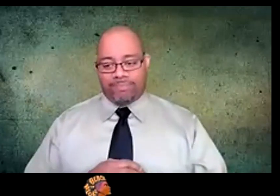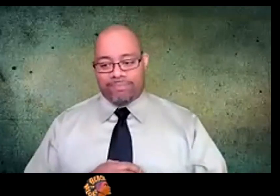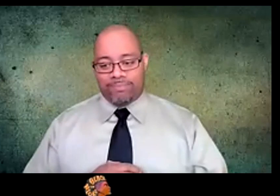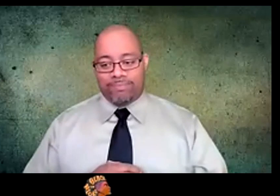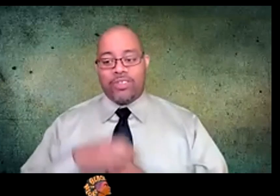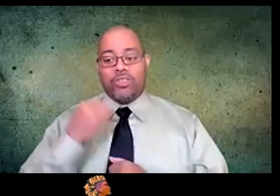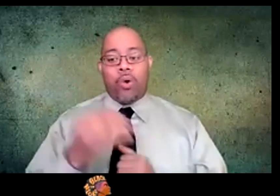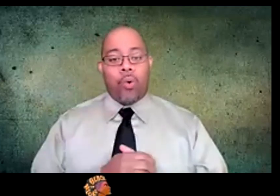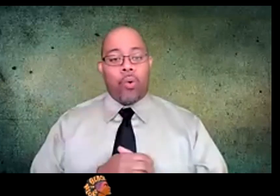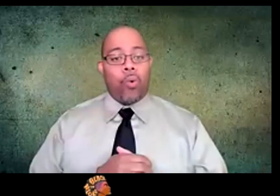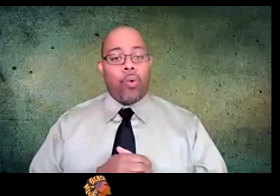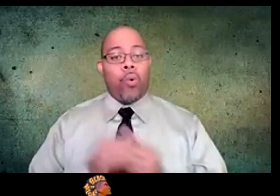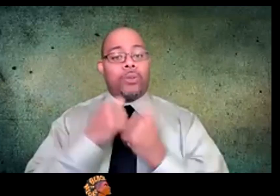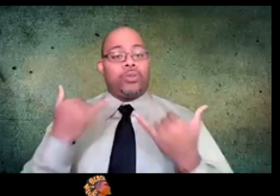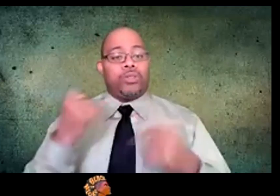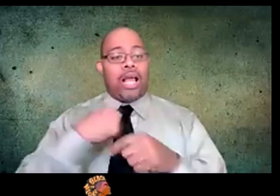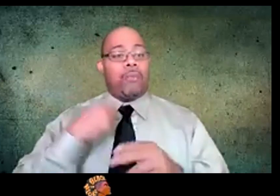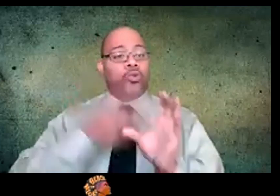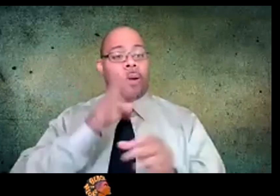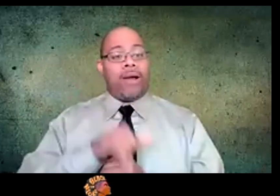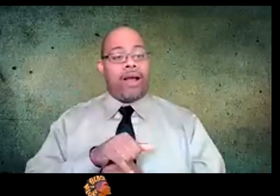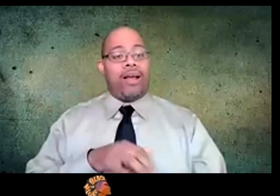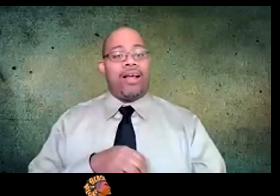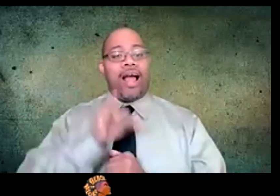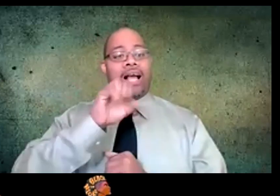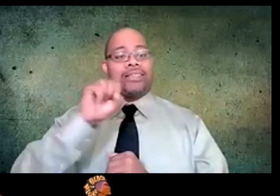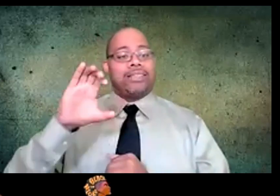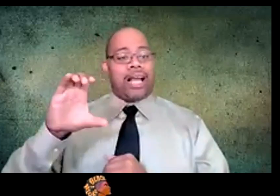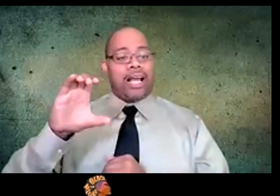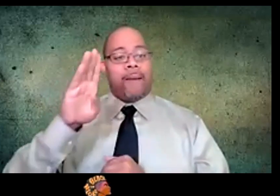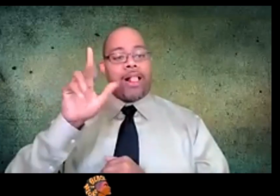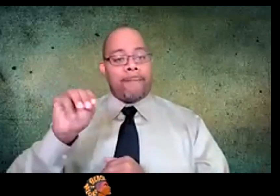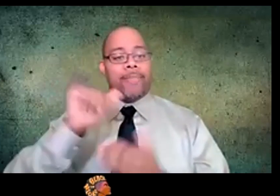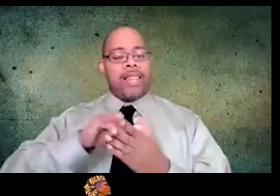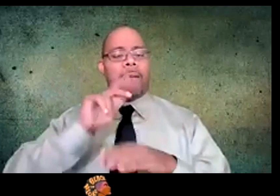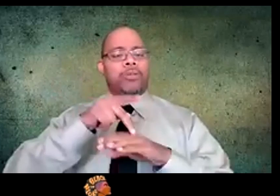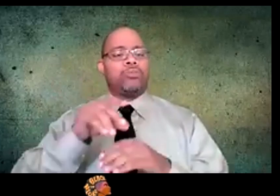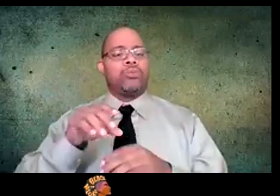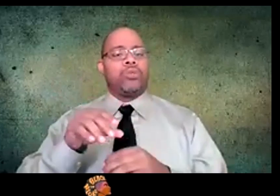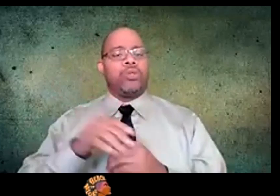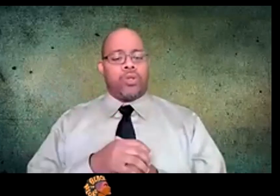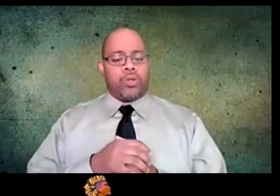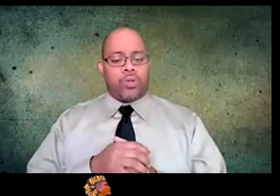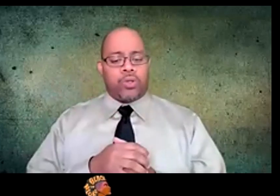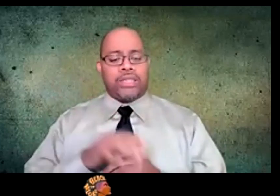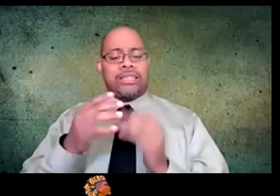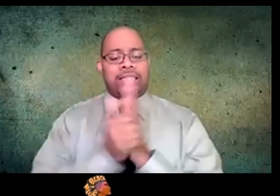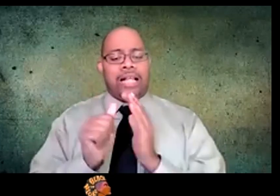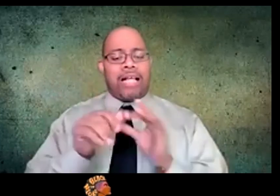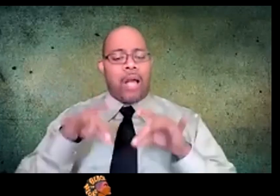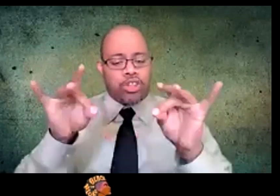So with me today, I am joined by Isaac Bloom, who happens to be a principal sourcer in talent acquisition at